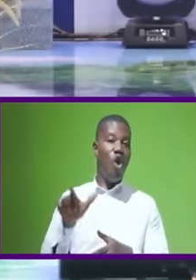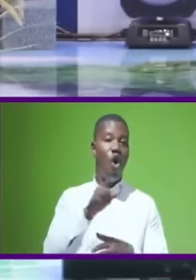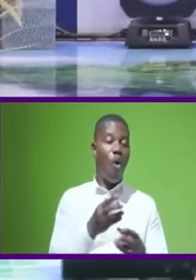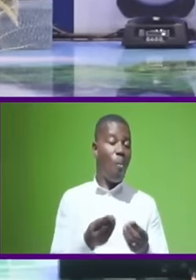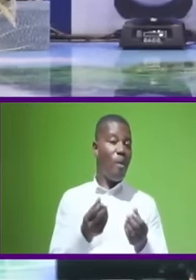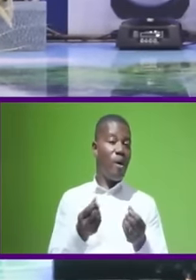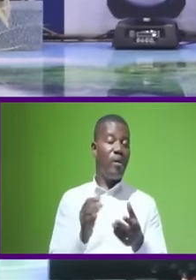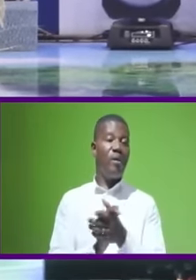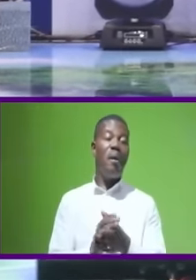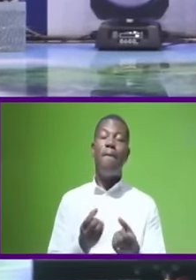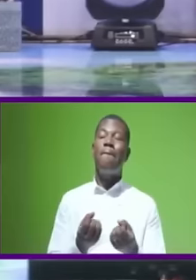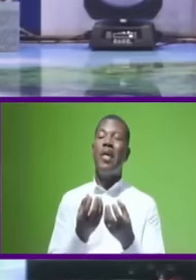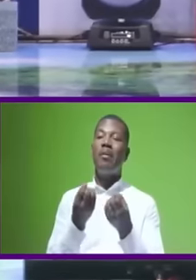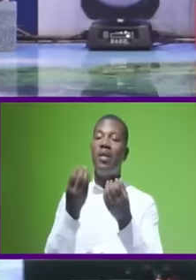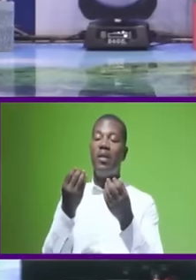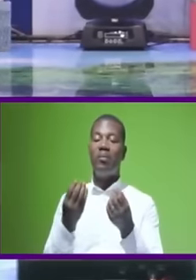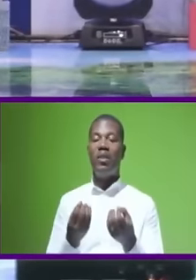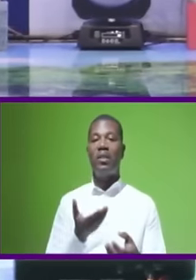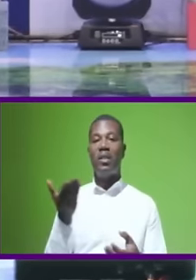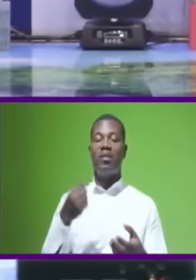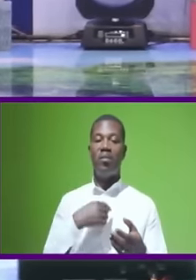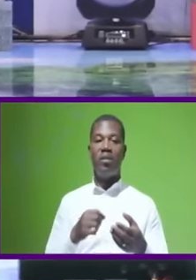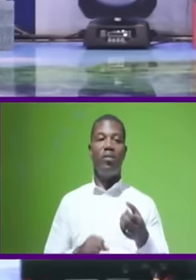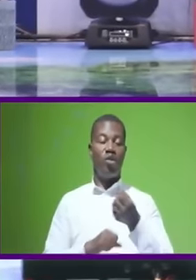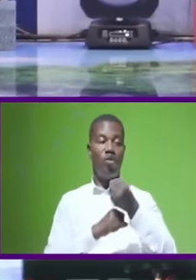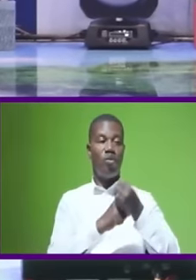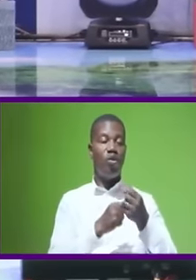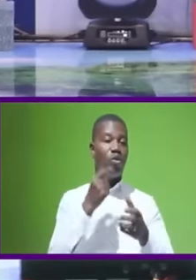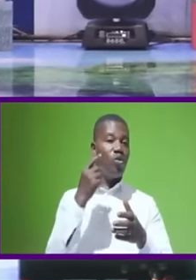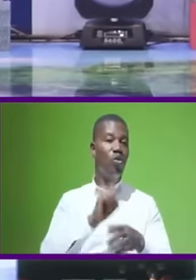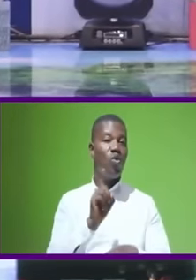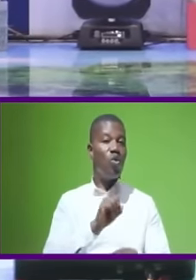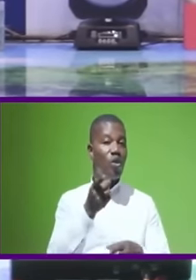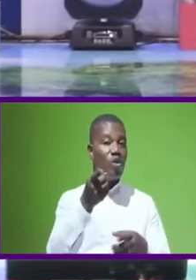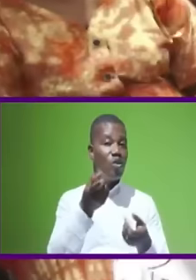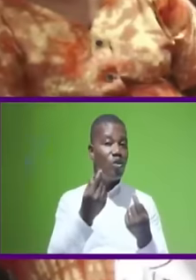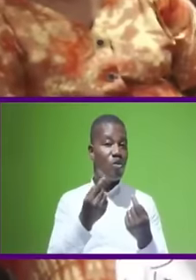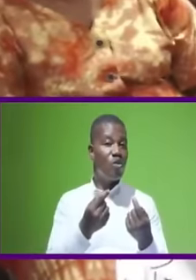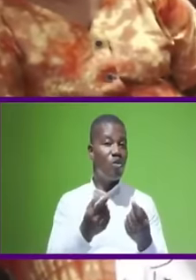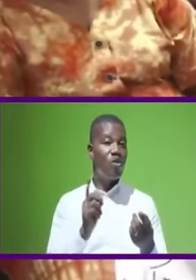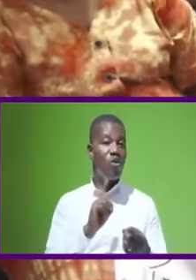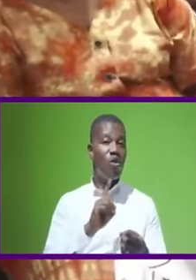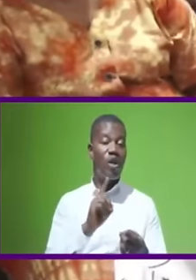Bebre. Bebre na Media Jinama. What do you want? Mine, I do